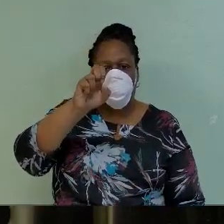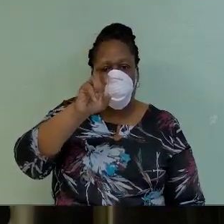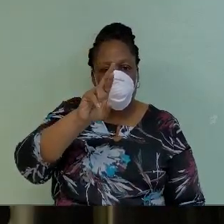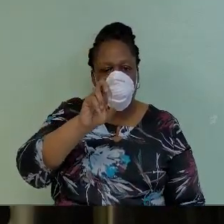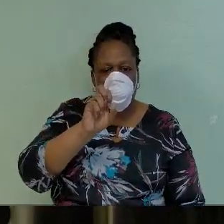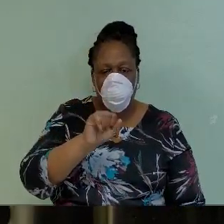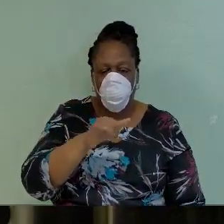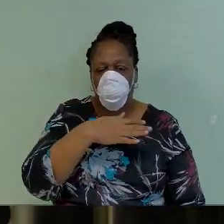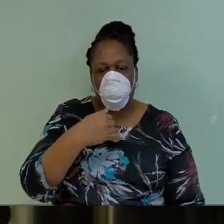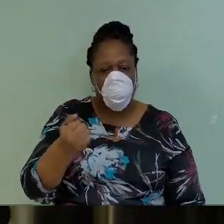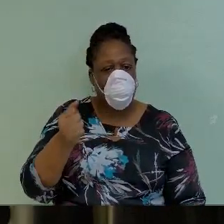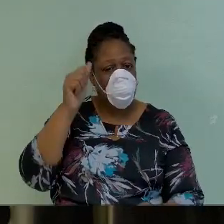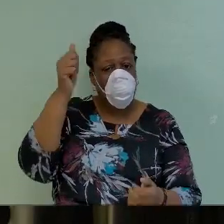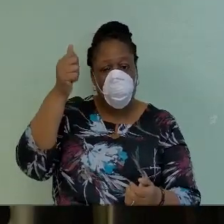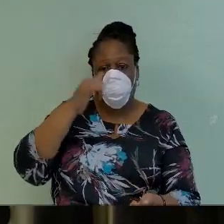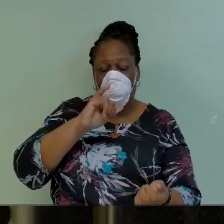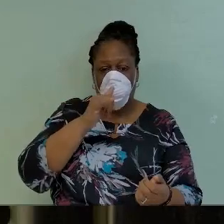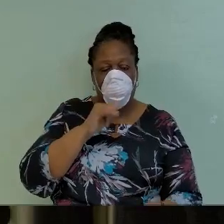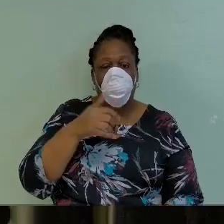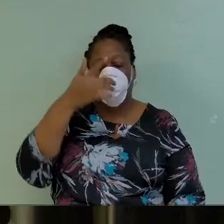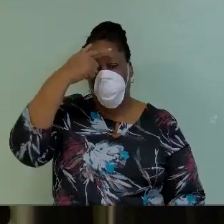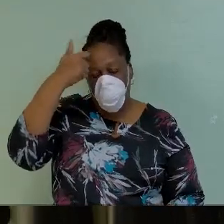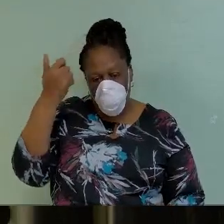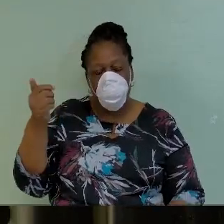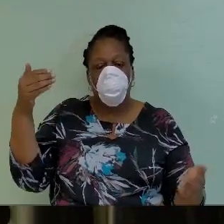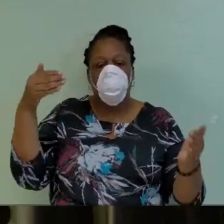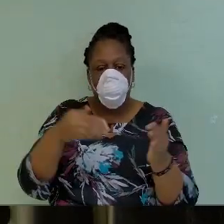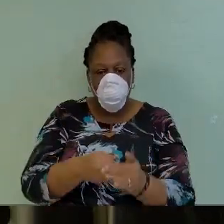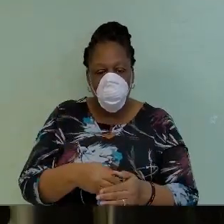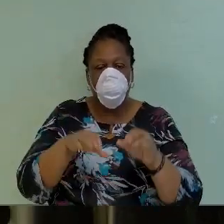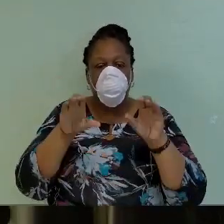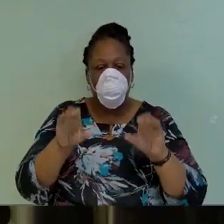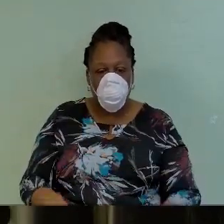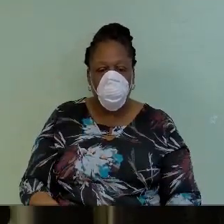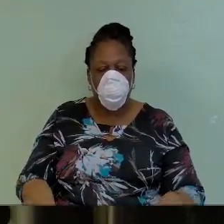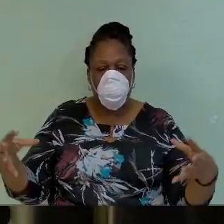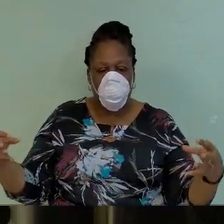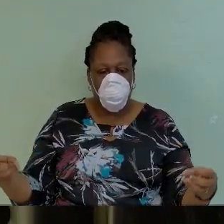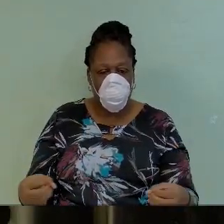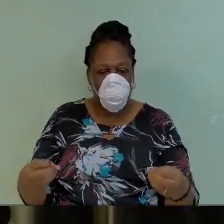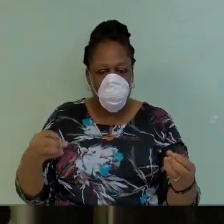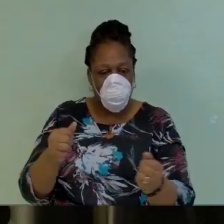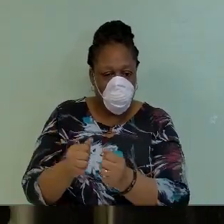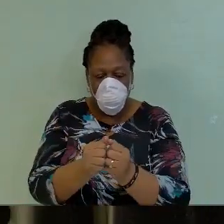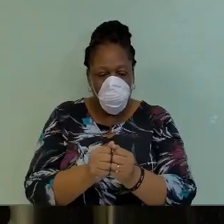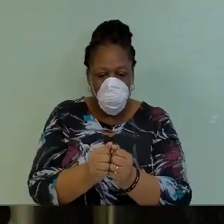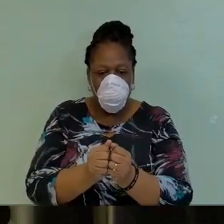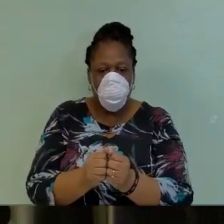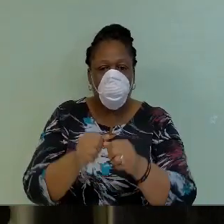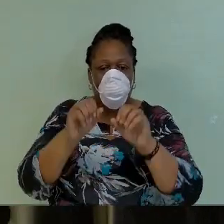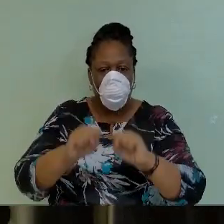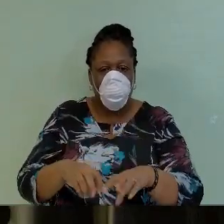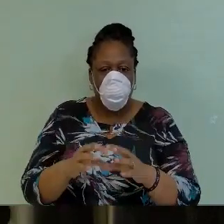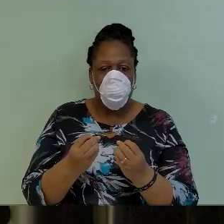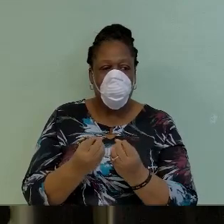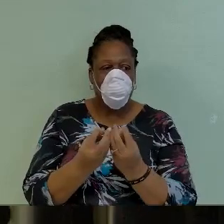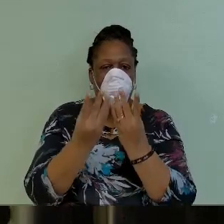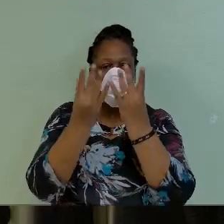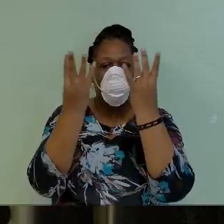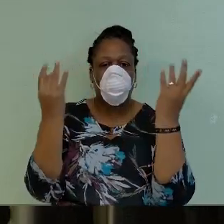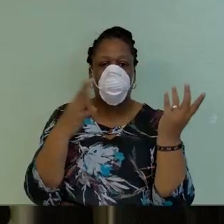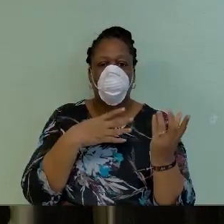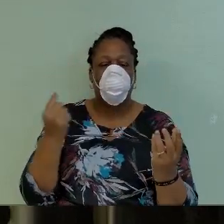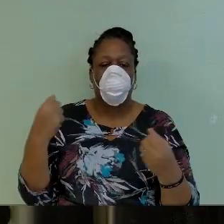and you could have fluid buildup, which is caused by chemical pneumonia. So you have to also be aware of